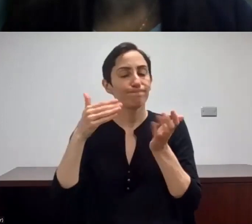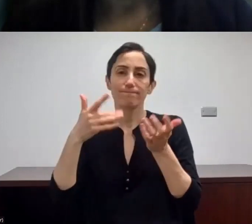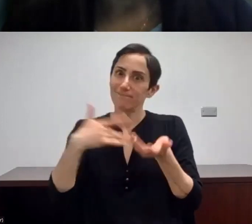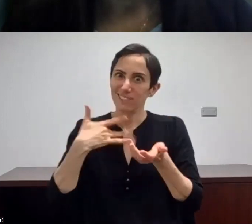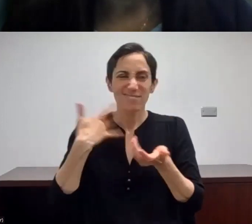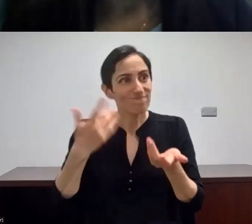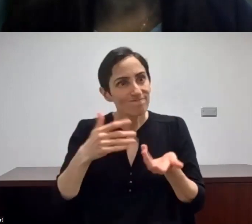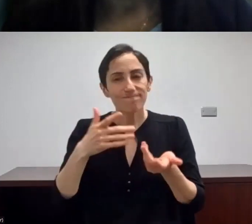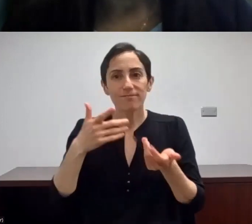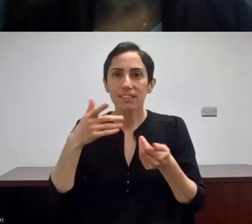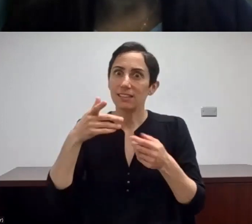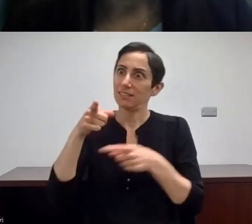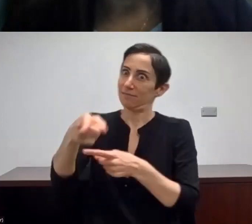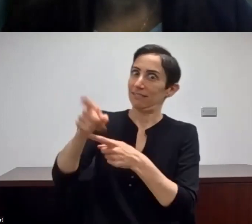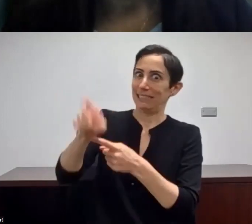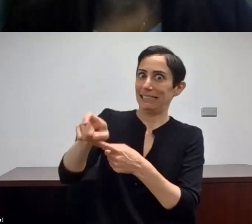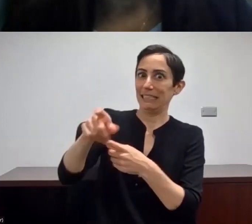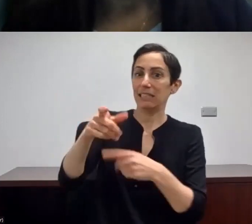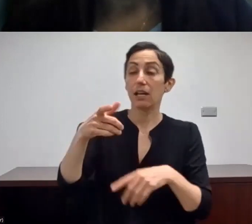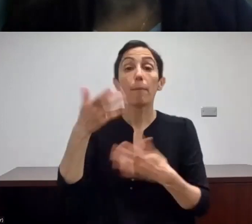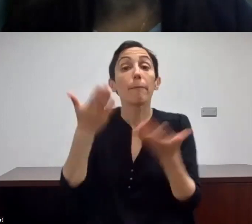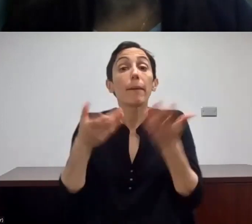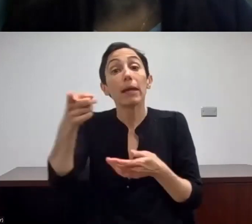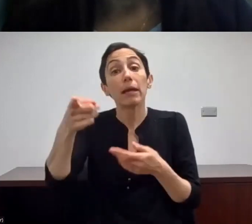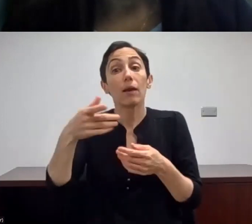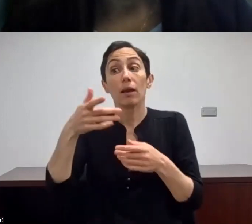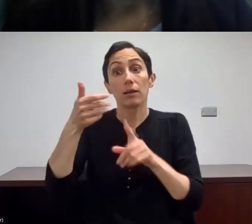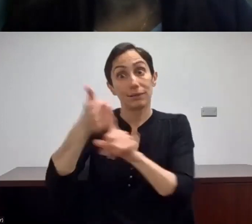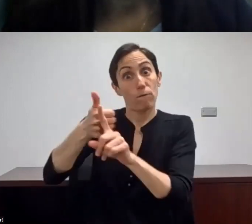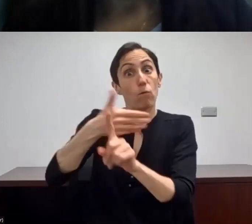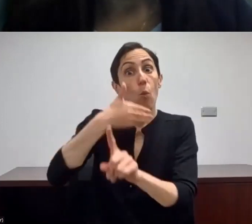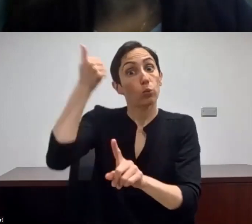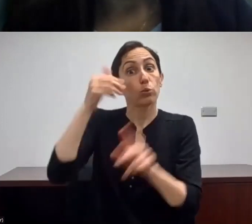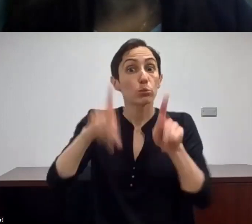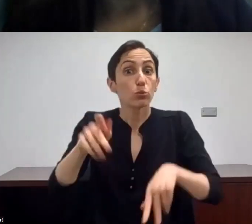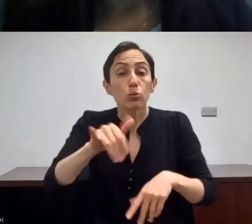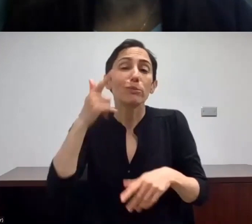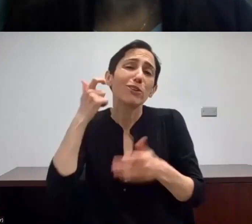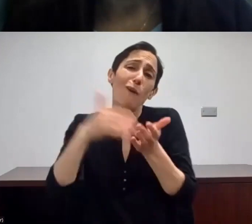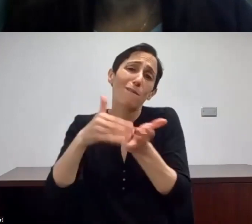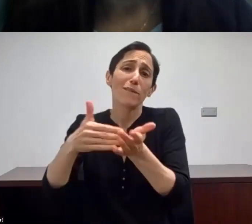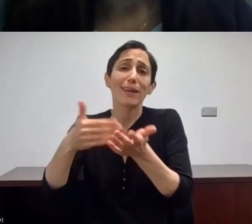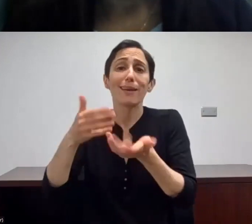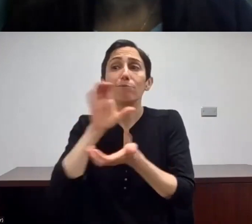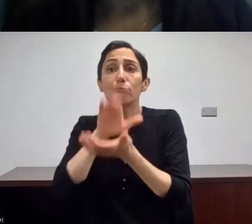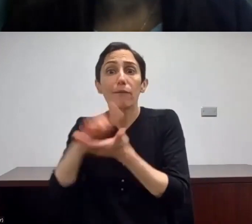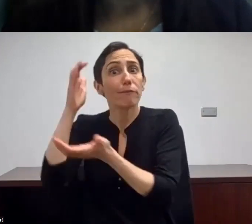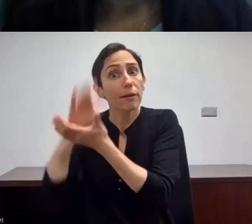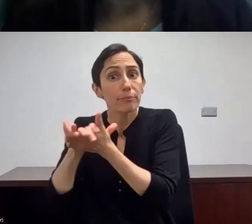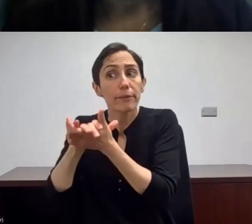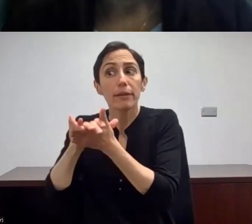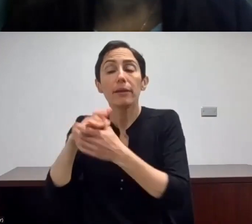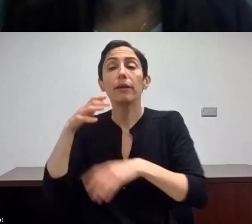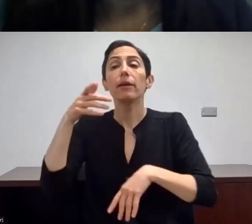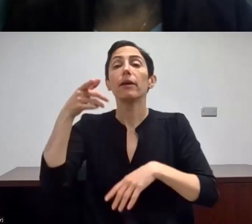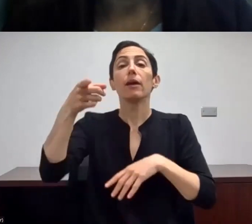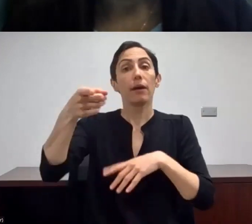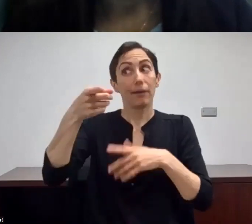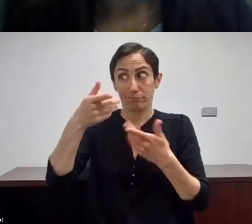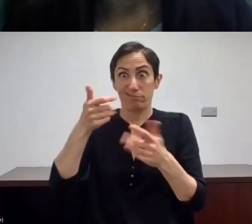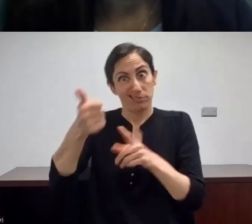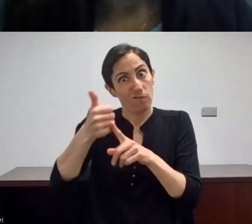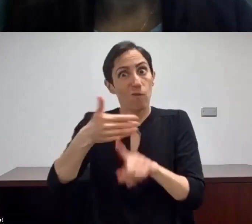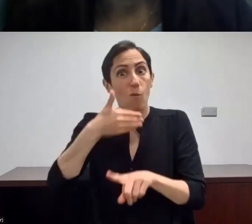needs and that they're managing. And it is very stressful to provide caregiving, whoever